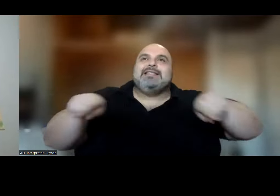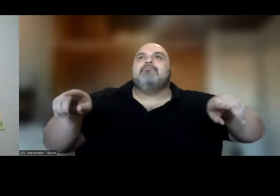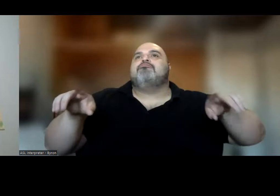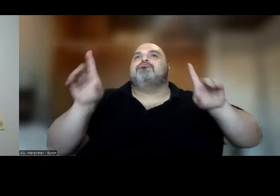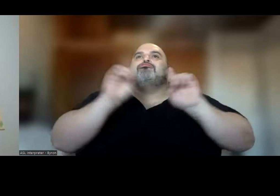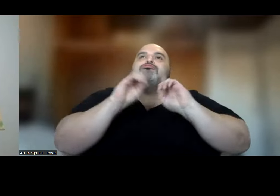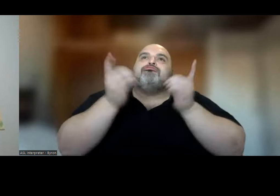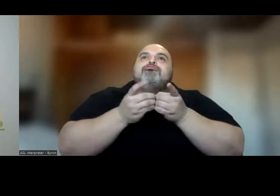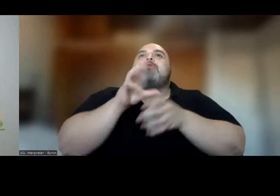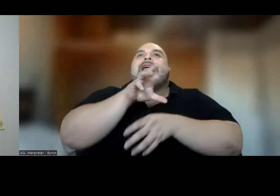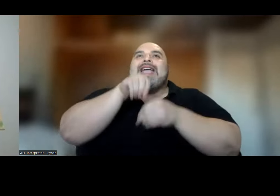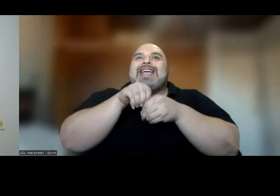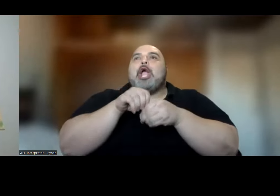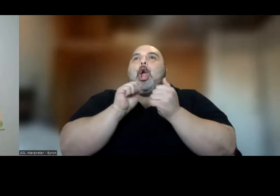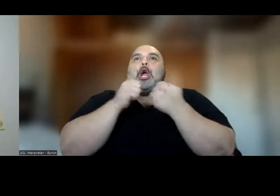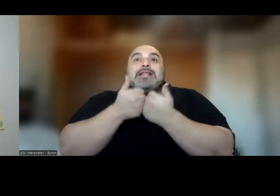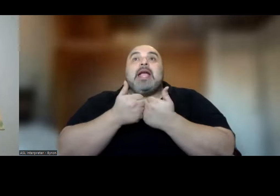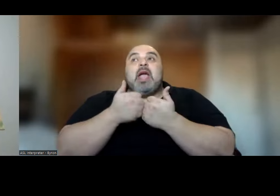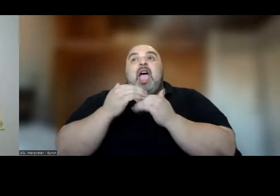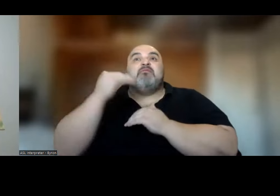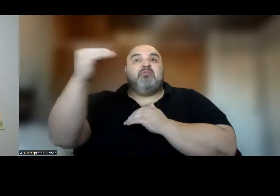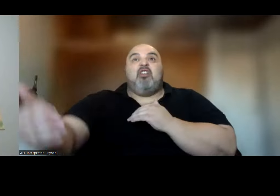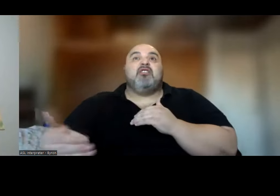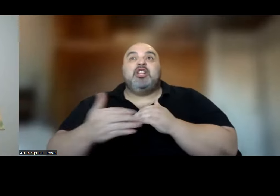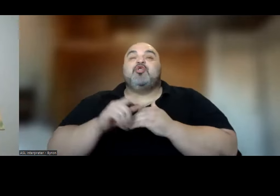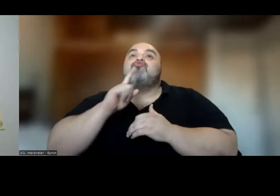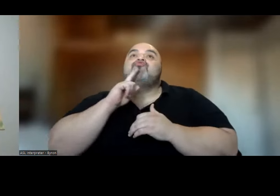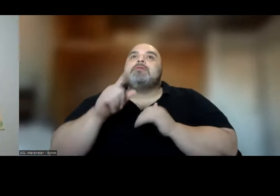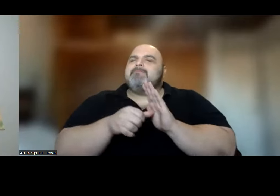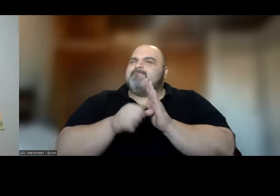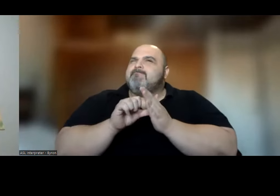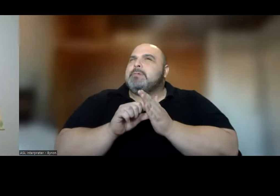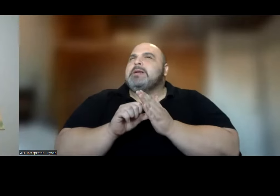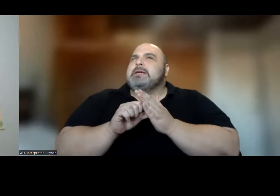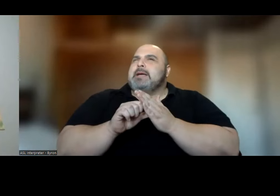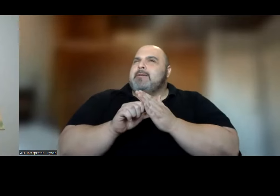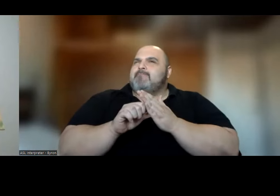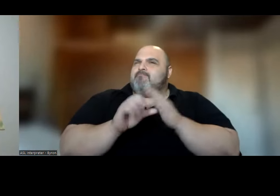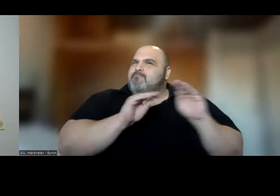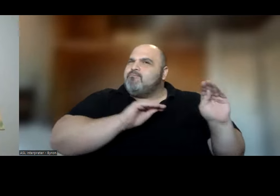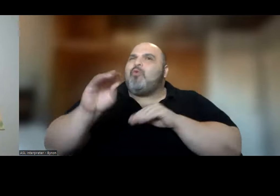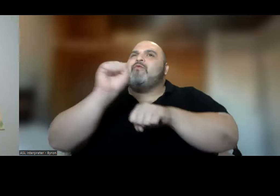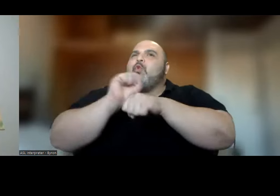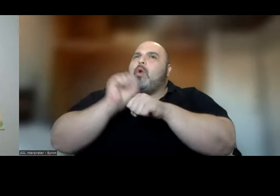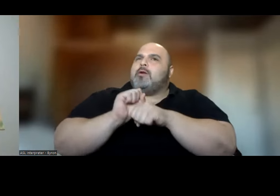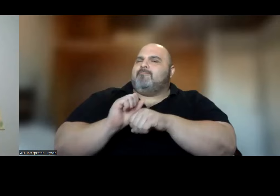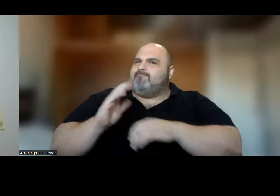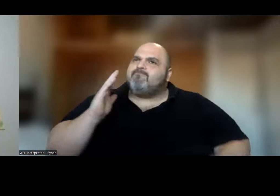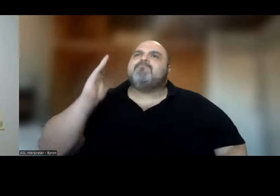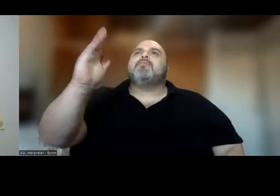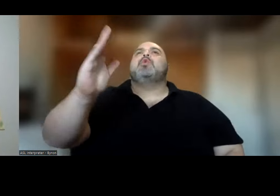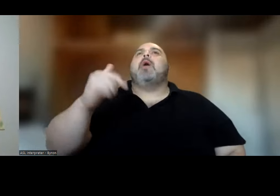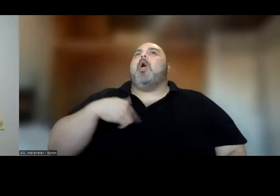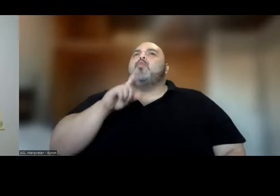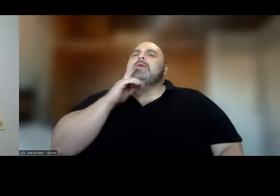in our agency and even beyond our agency to really amplify and catapult forward the work. So I have to say I'm really excited to